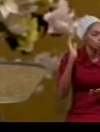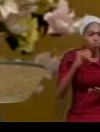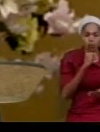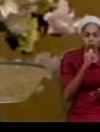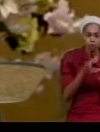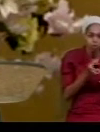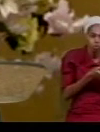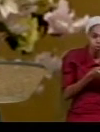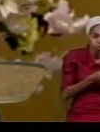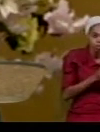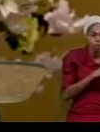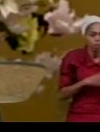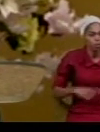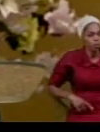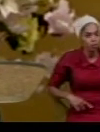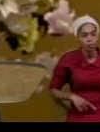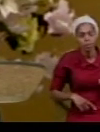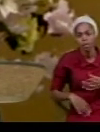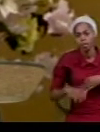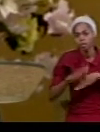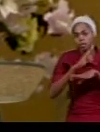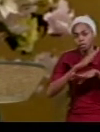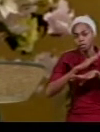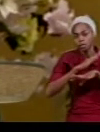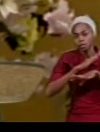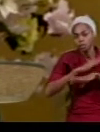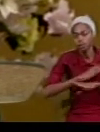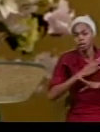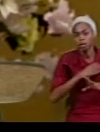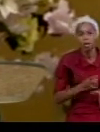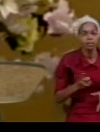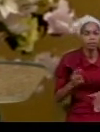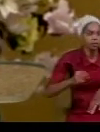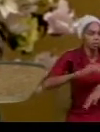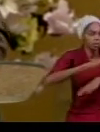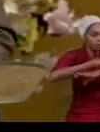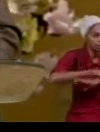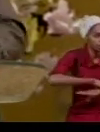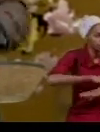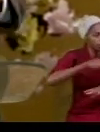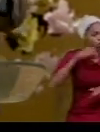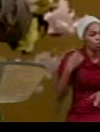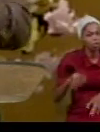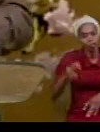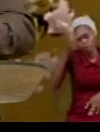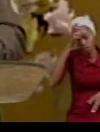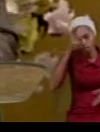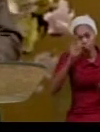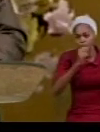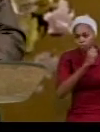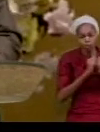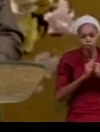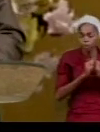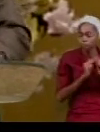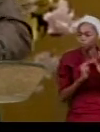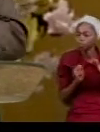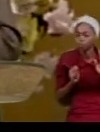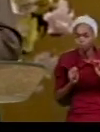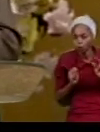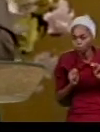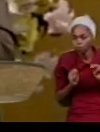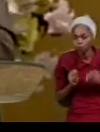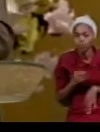and of the table of the devil. When we understand